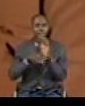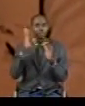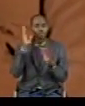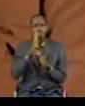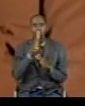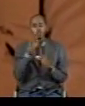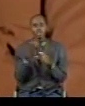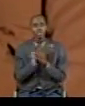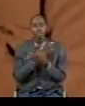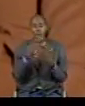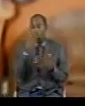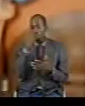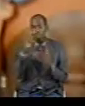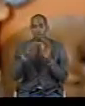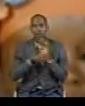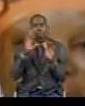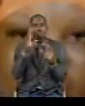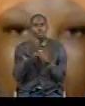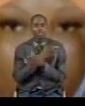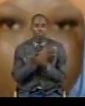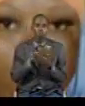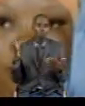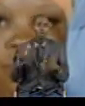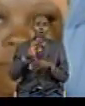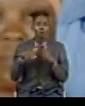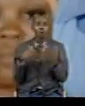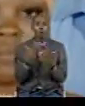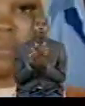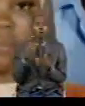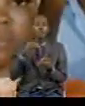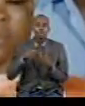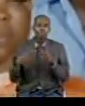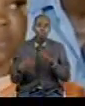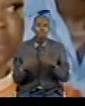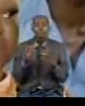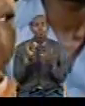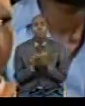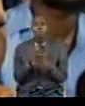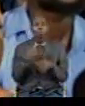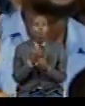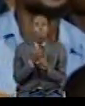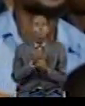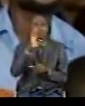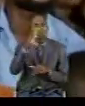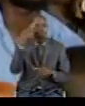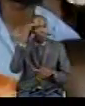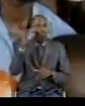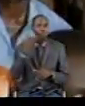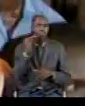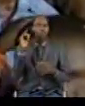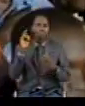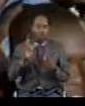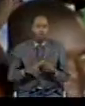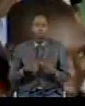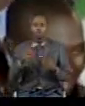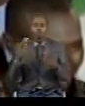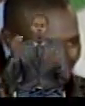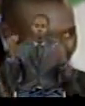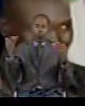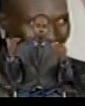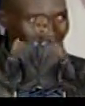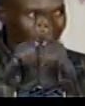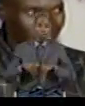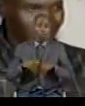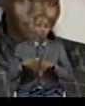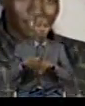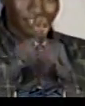Infirmity will be taken away. All the problems that make your head to hang down, everything is going to